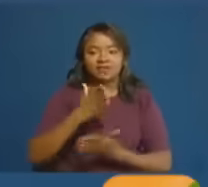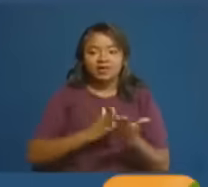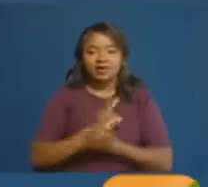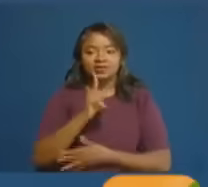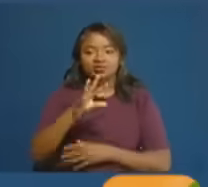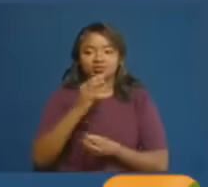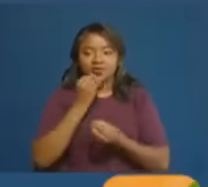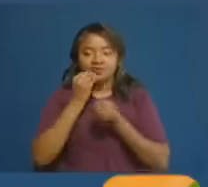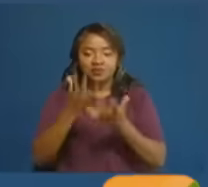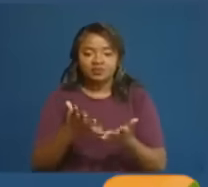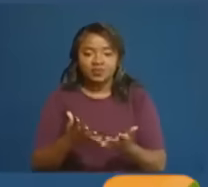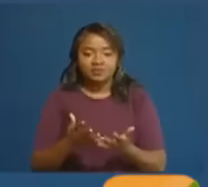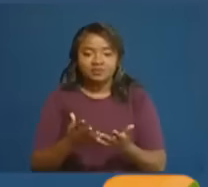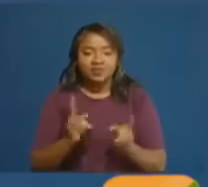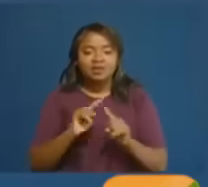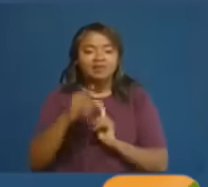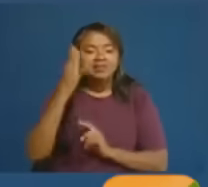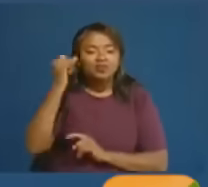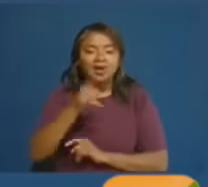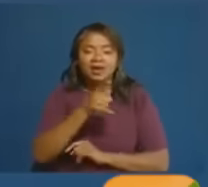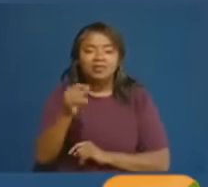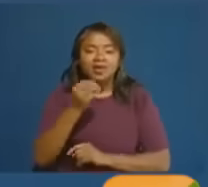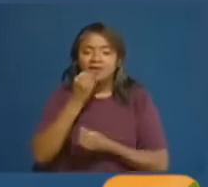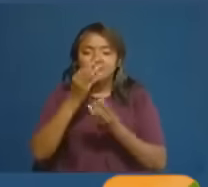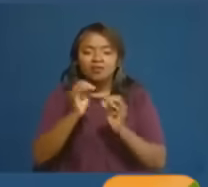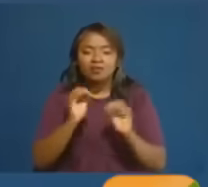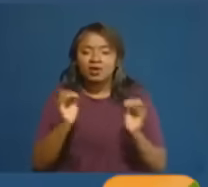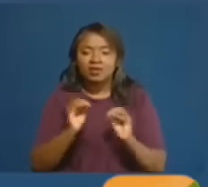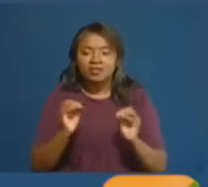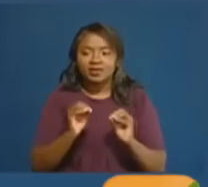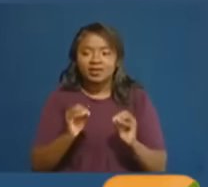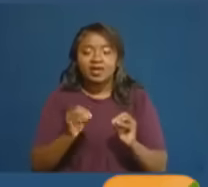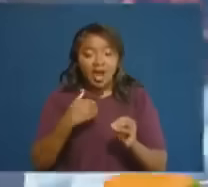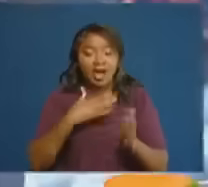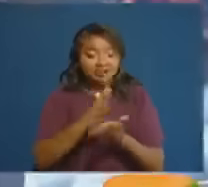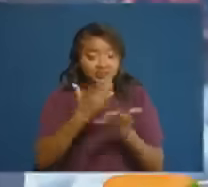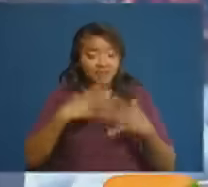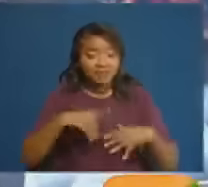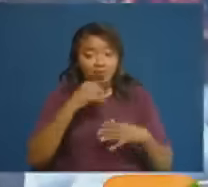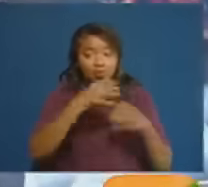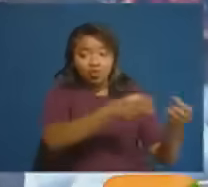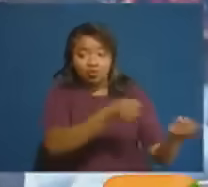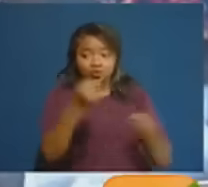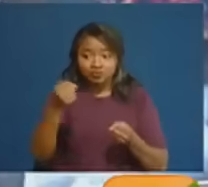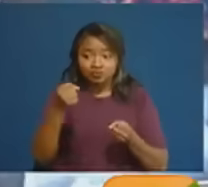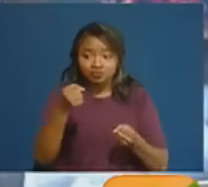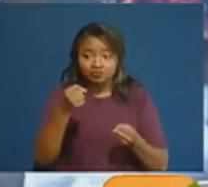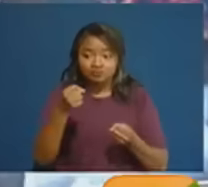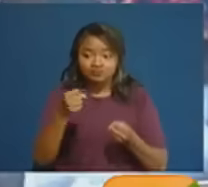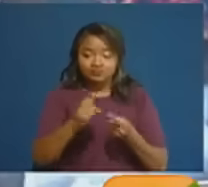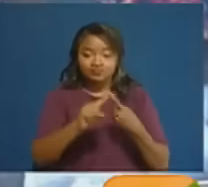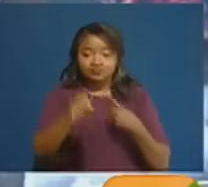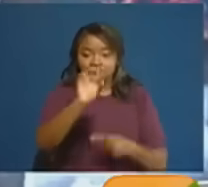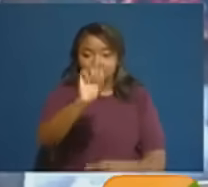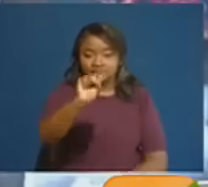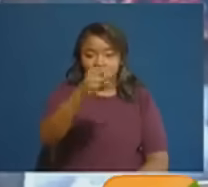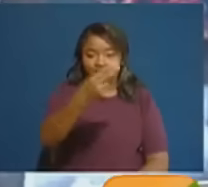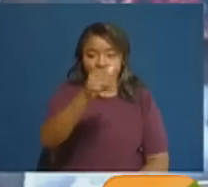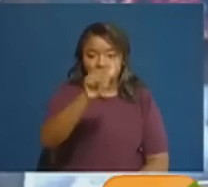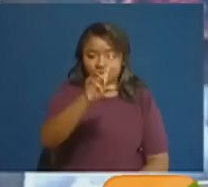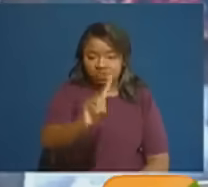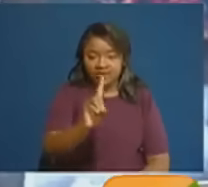Why are they not being informed? Who has not been informed? There are people that have been abducted. Yeah, we need to know. Shadrach Kiprop, Shad. Yeah.